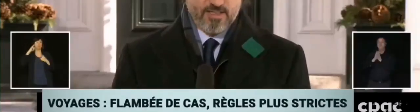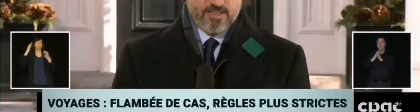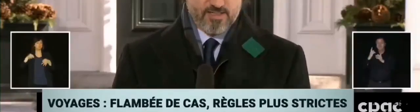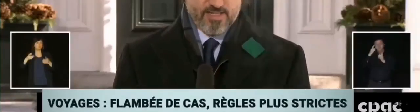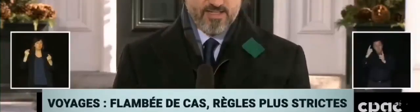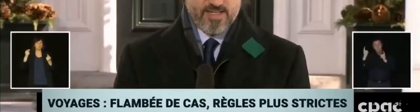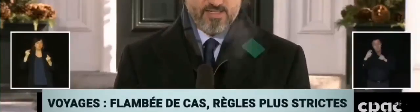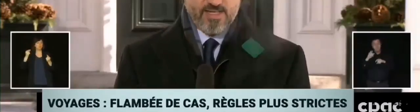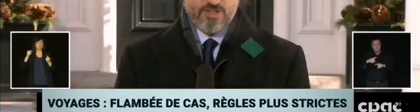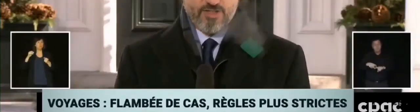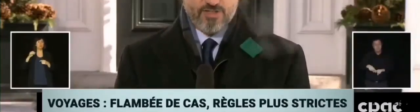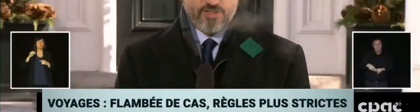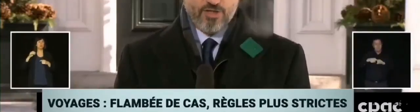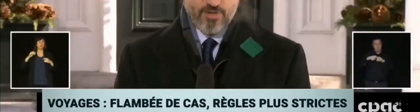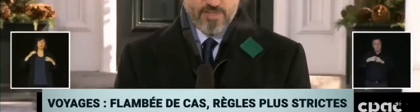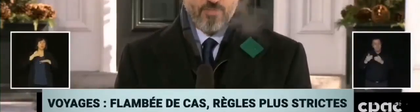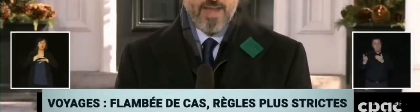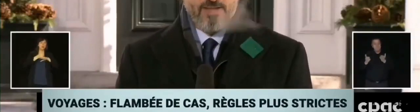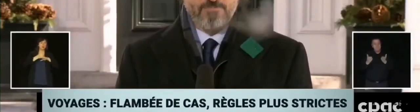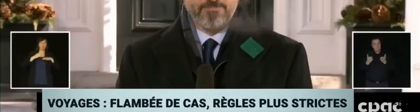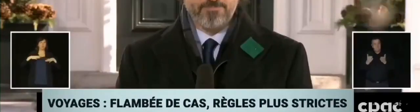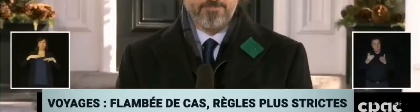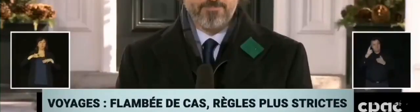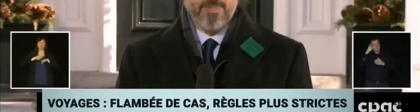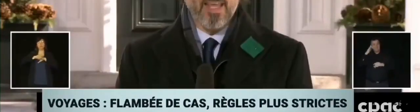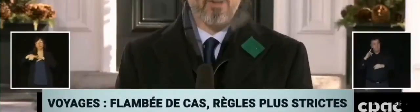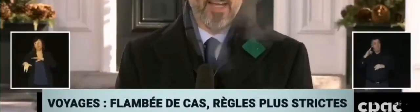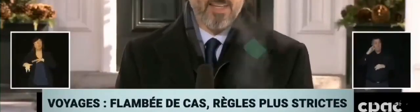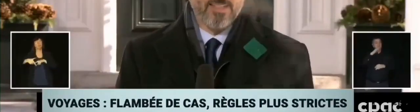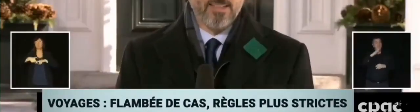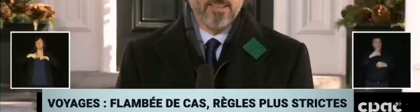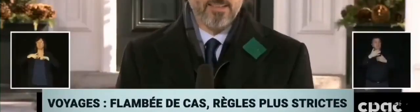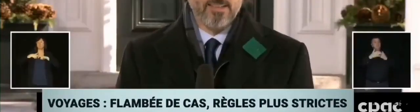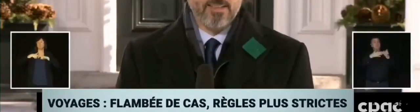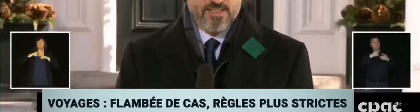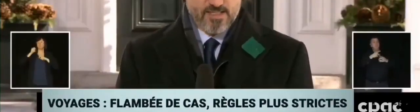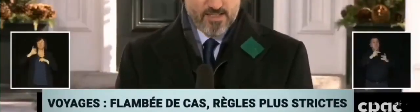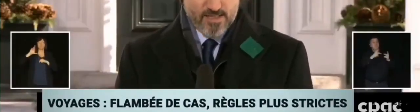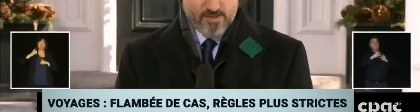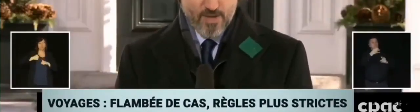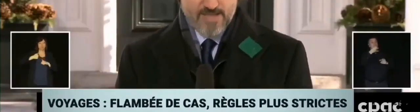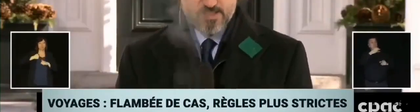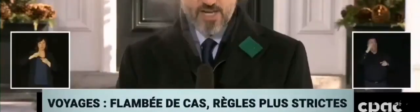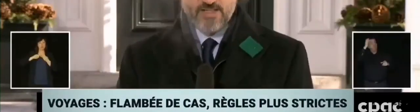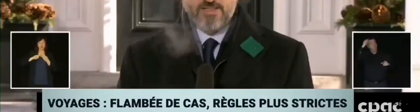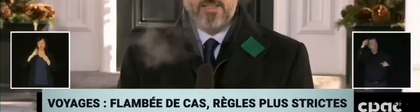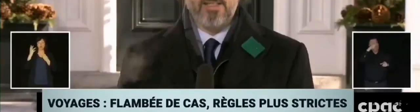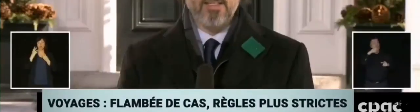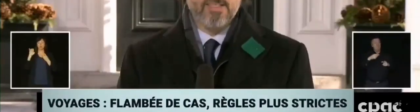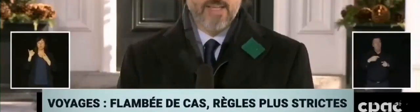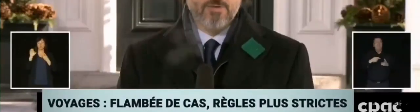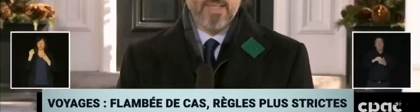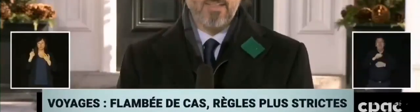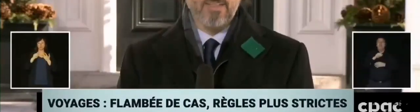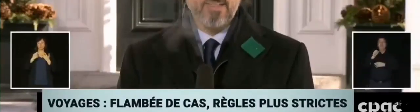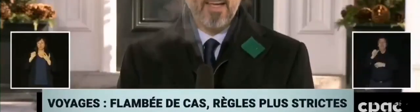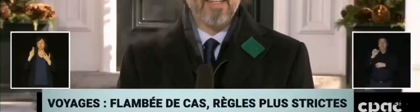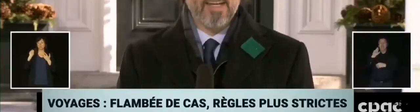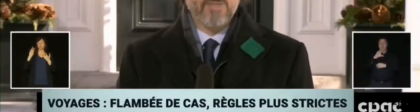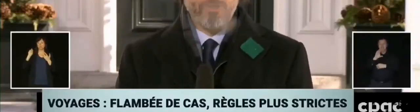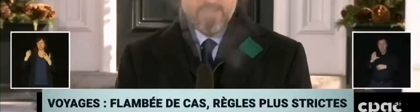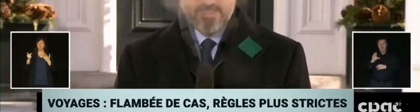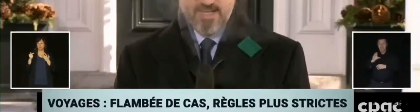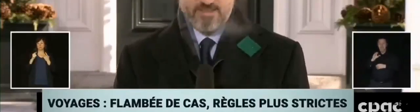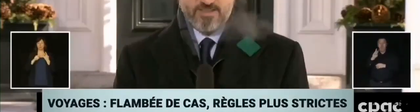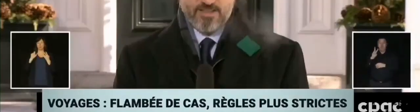service to sun destinations right away. Air Canada, WestJet, Sunwing,